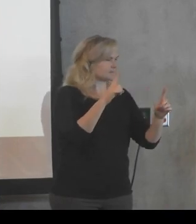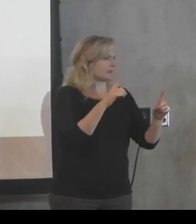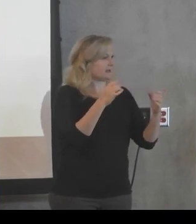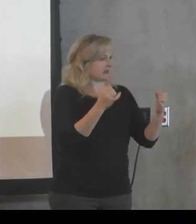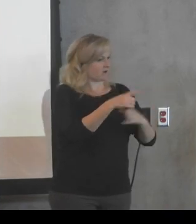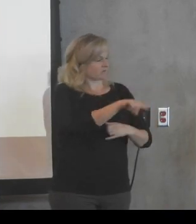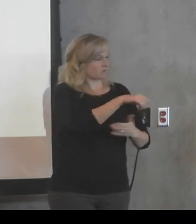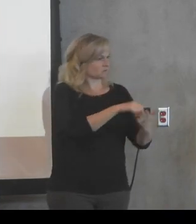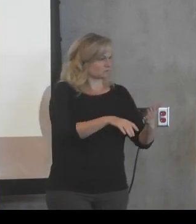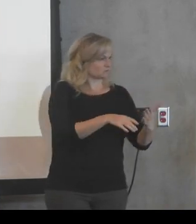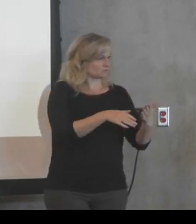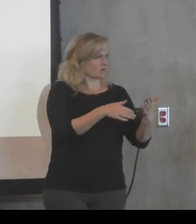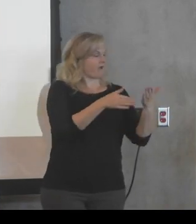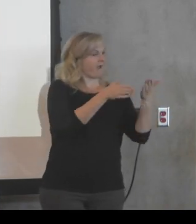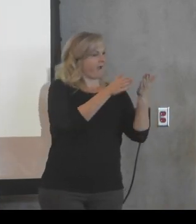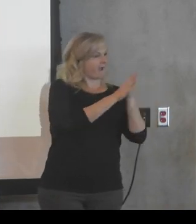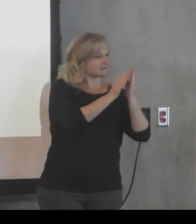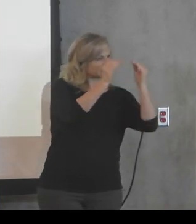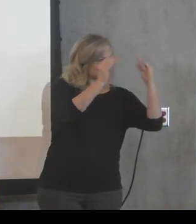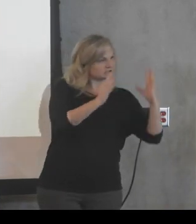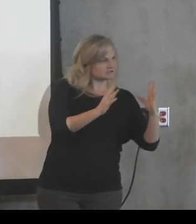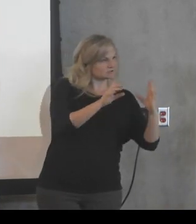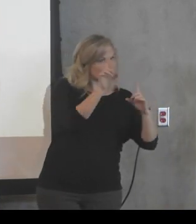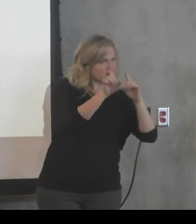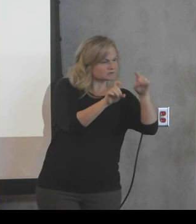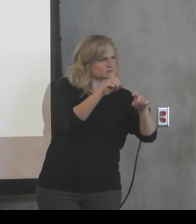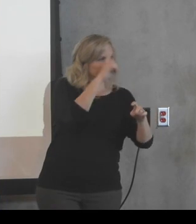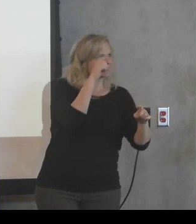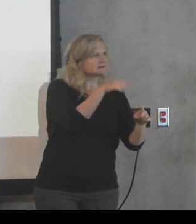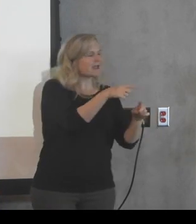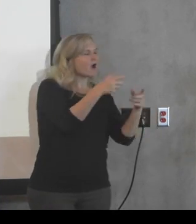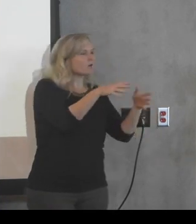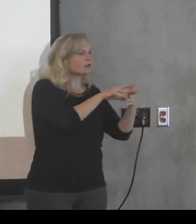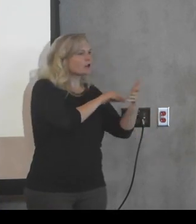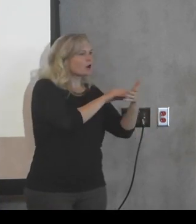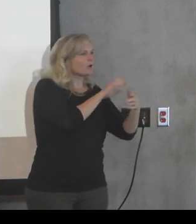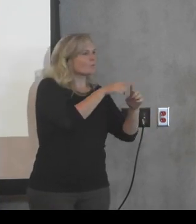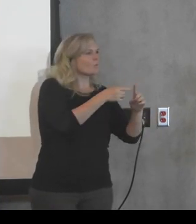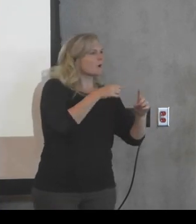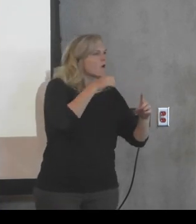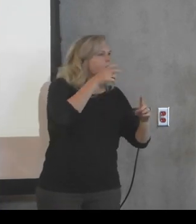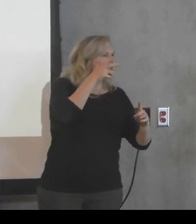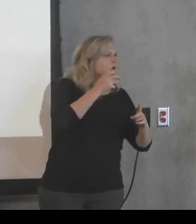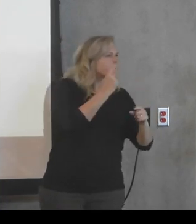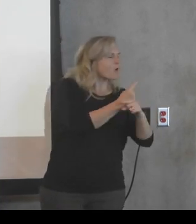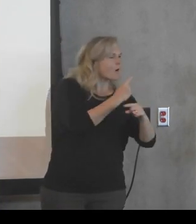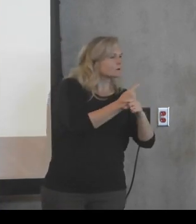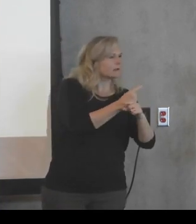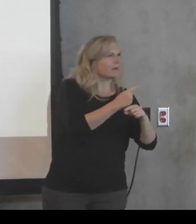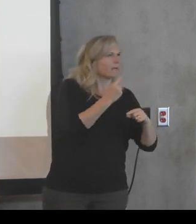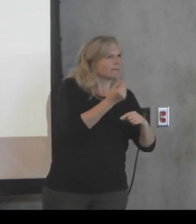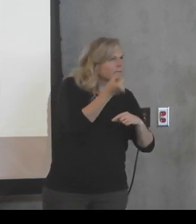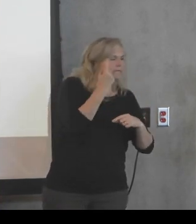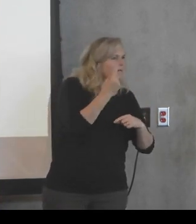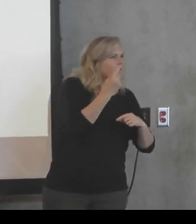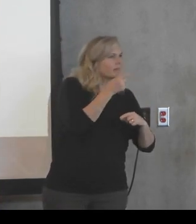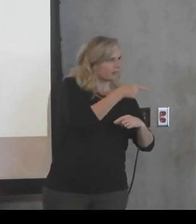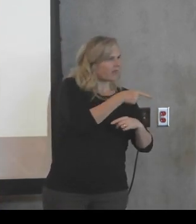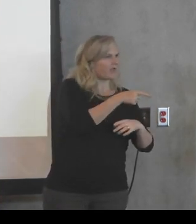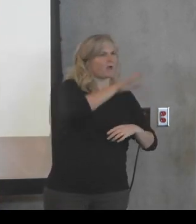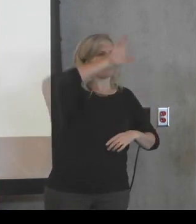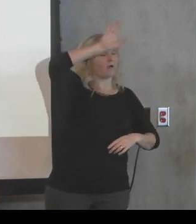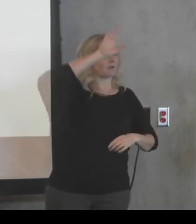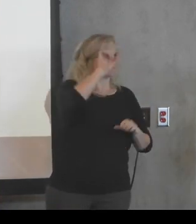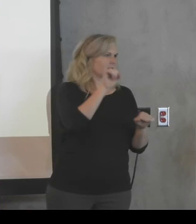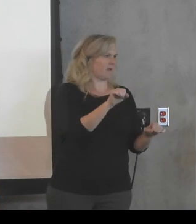the teacher questions, specific questions. They know when they're not hearing things properly, they know when they're not understanding, and they're then